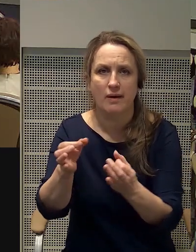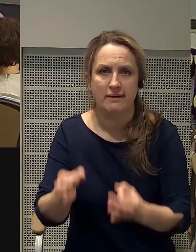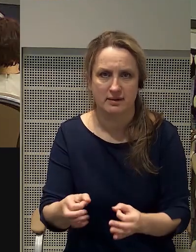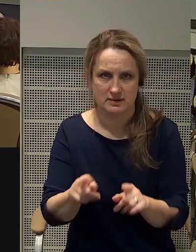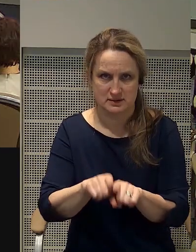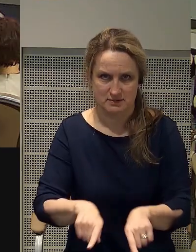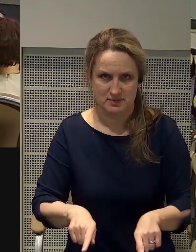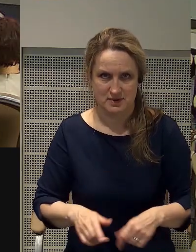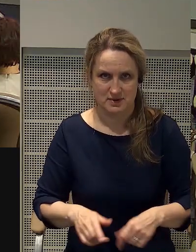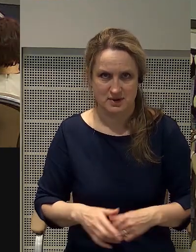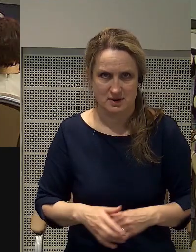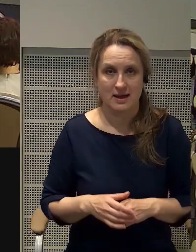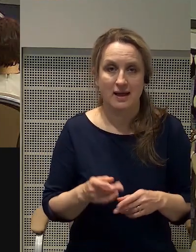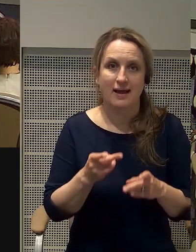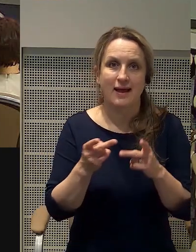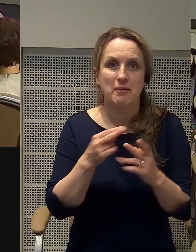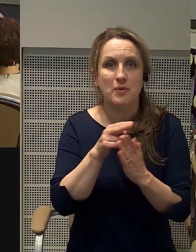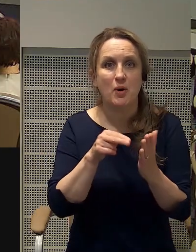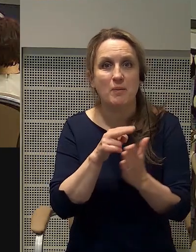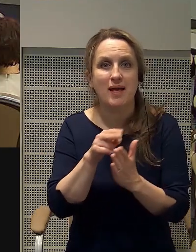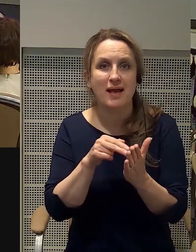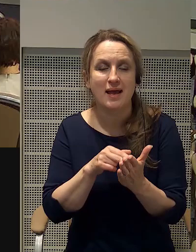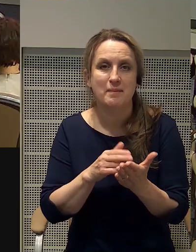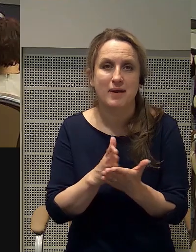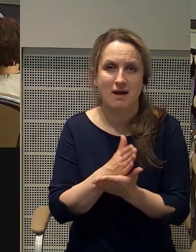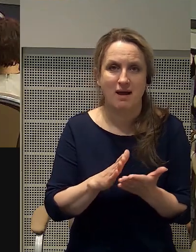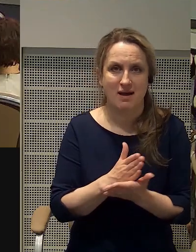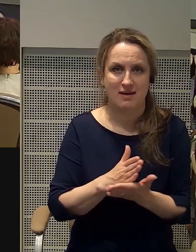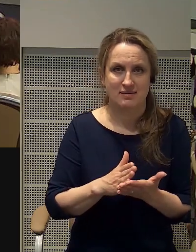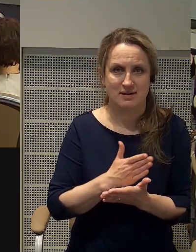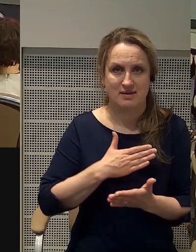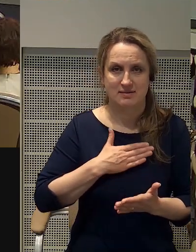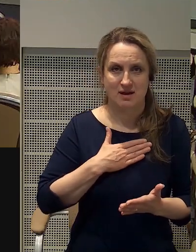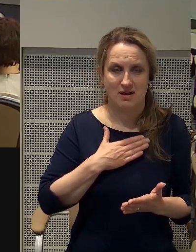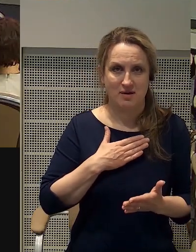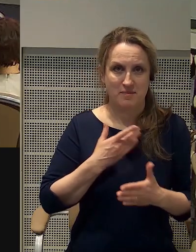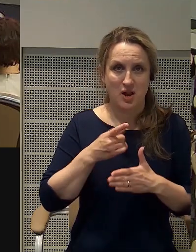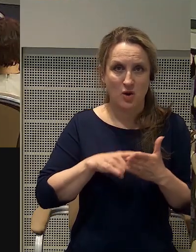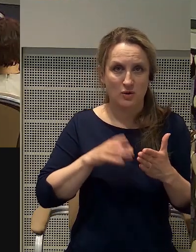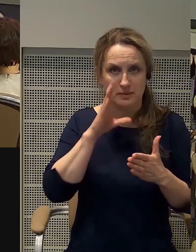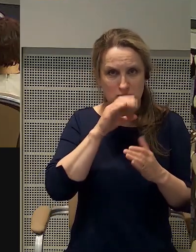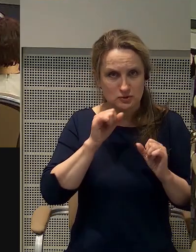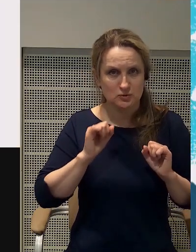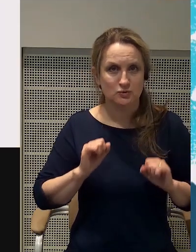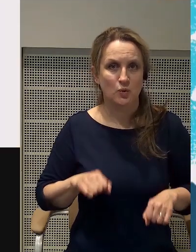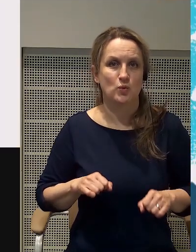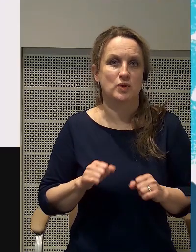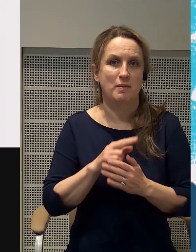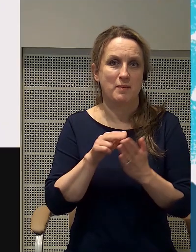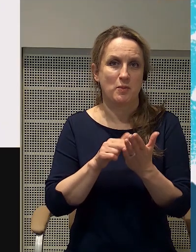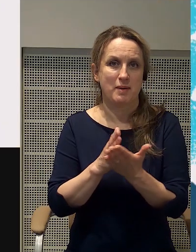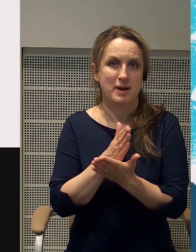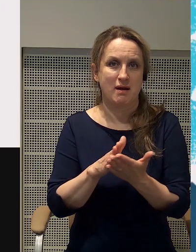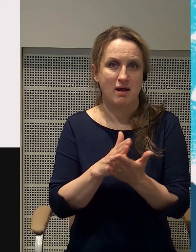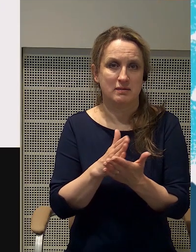engagement, because as you can see in this slide, there are lots of complexities around guidances